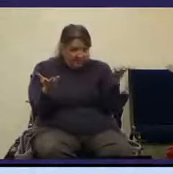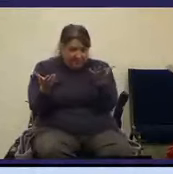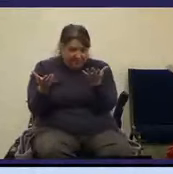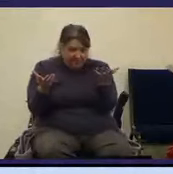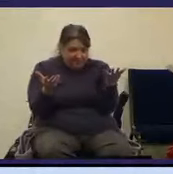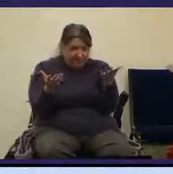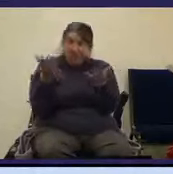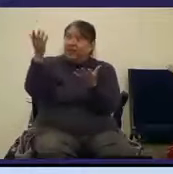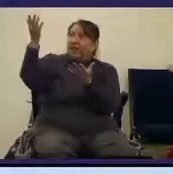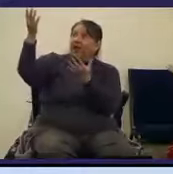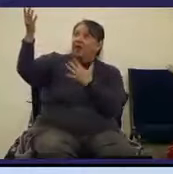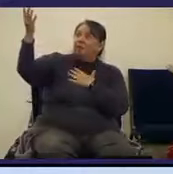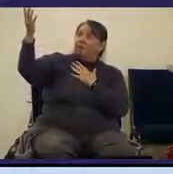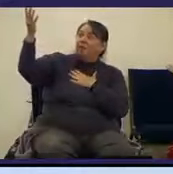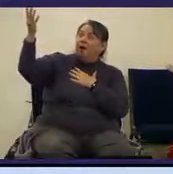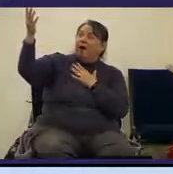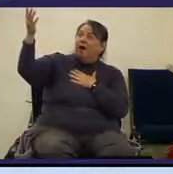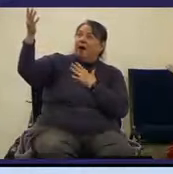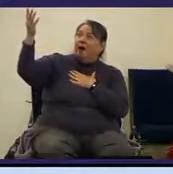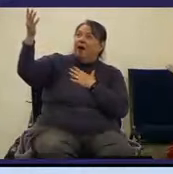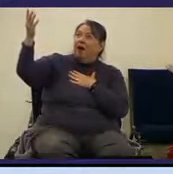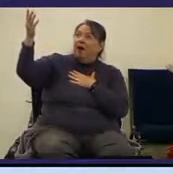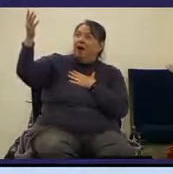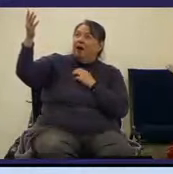is your strength.